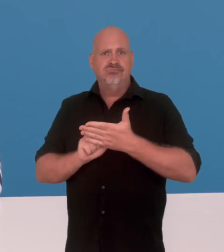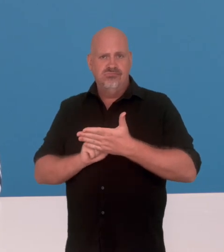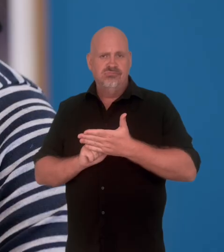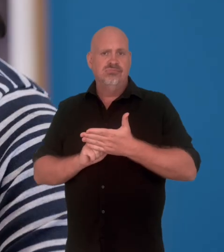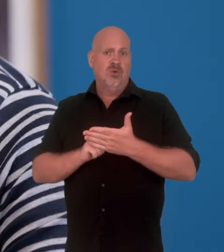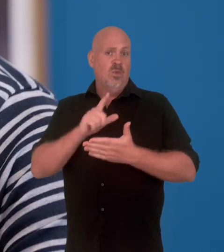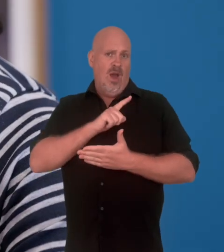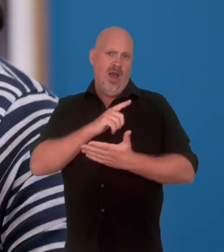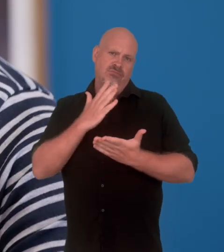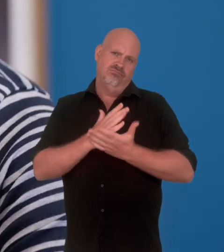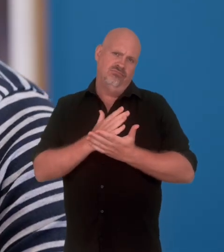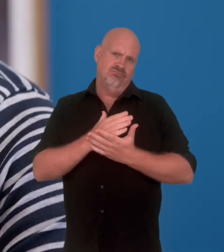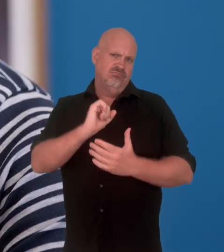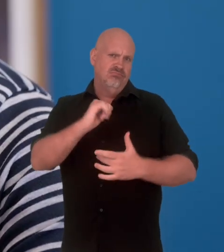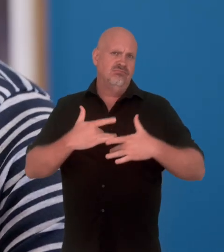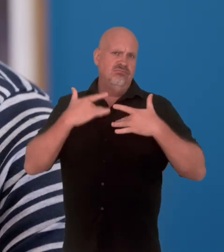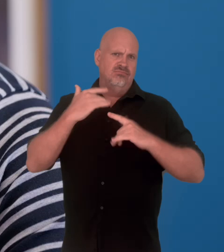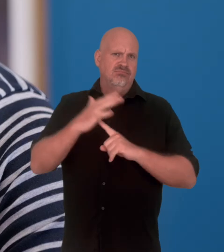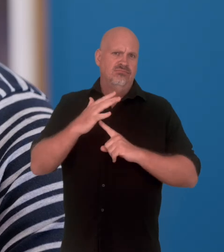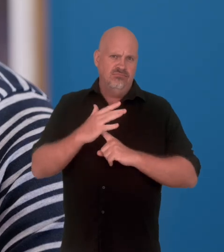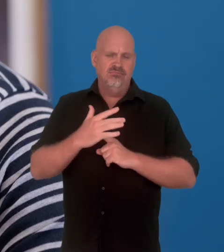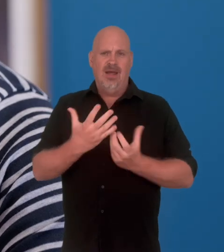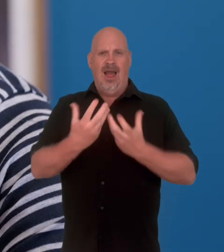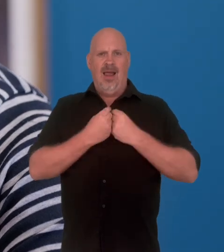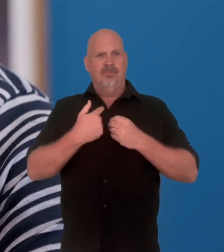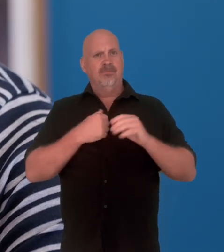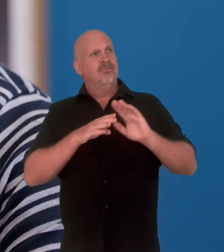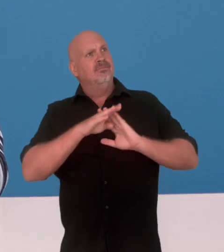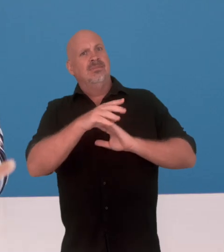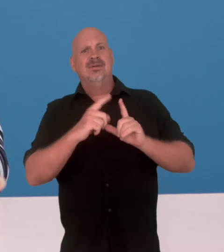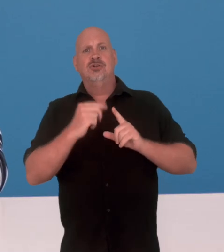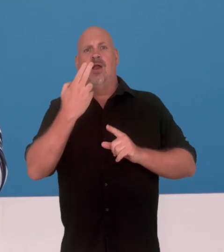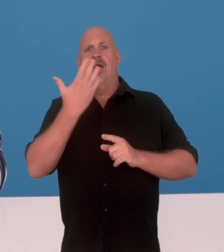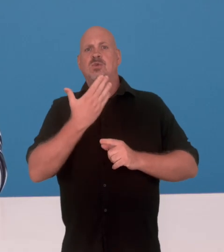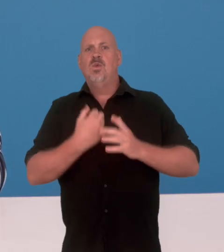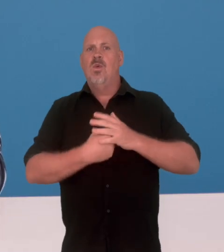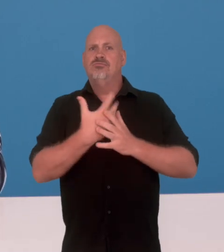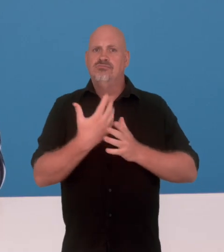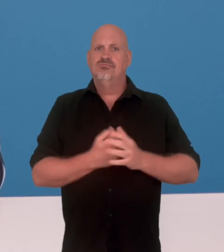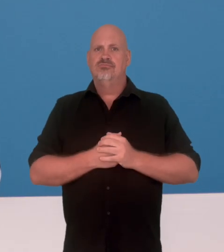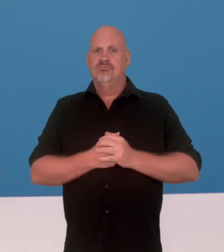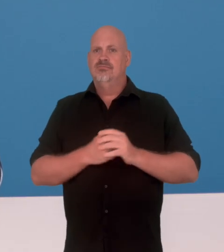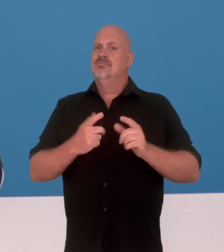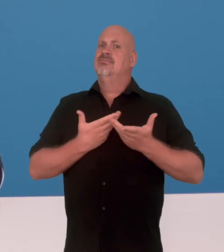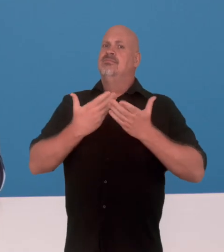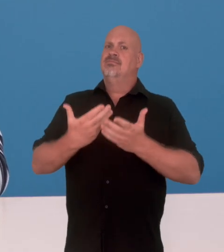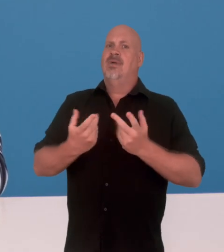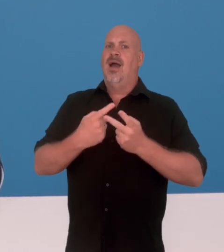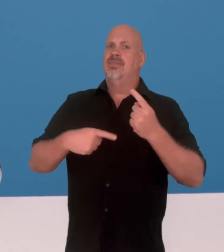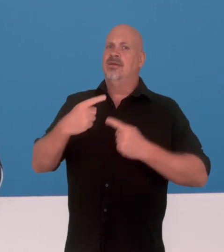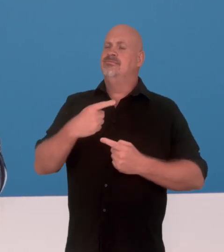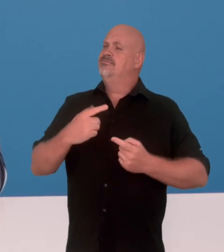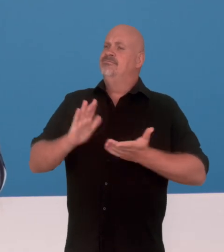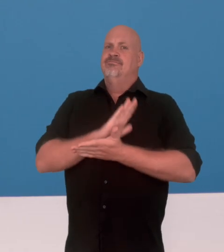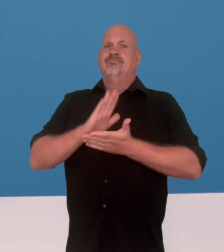art school, which in turn will help others find joy and healing through arts. You can find the links to both the digital art school gallery and the